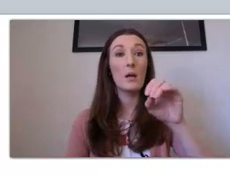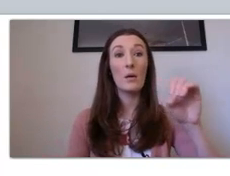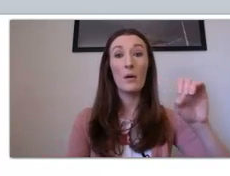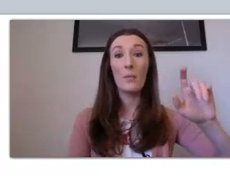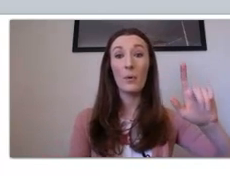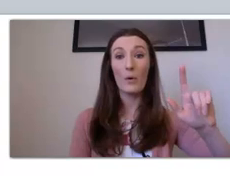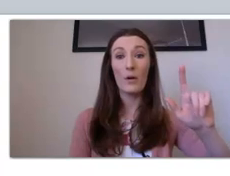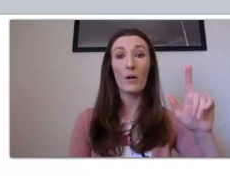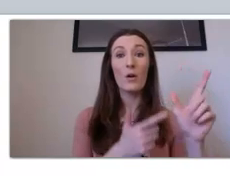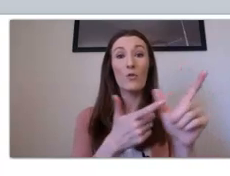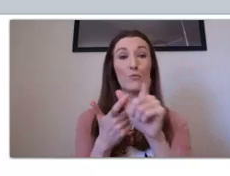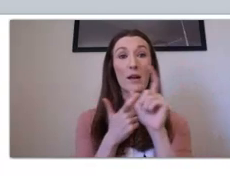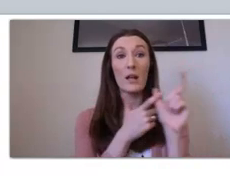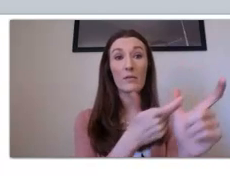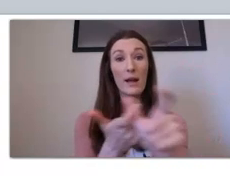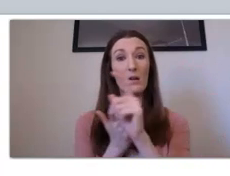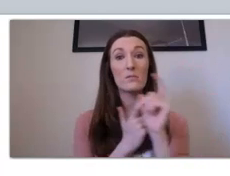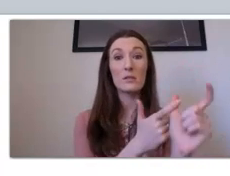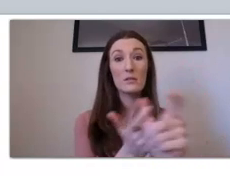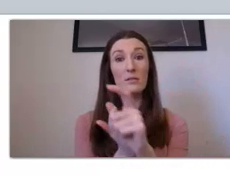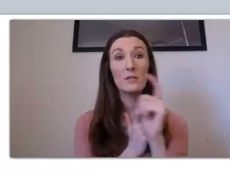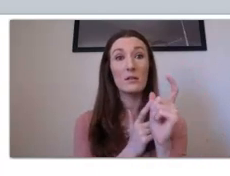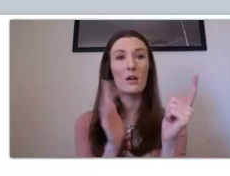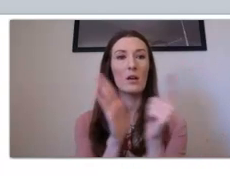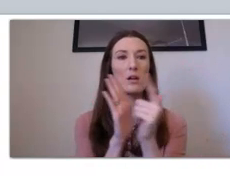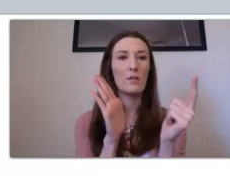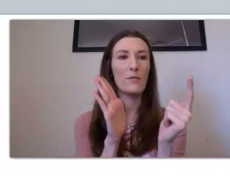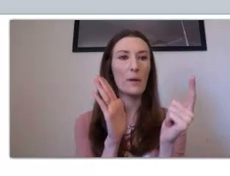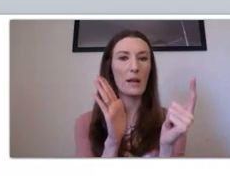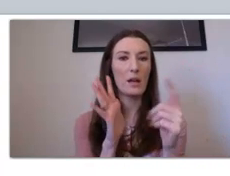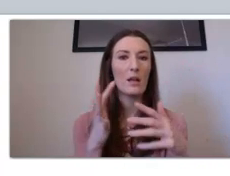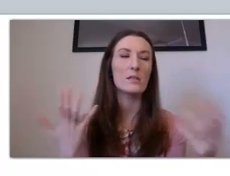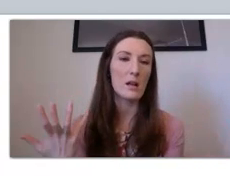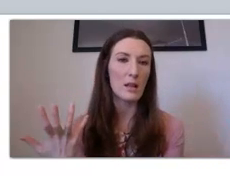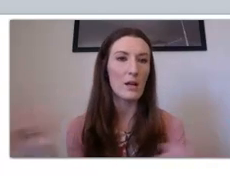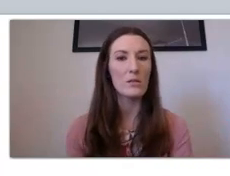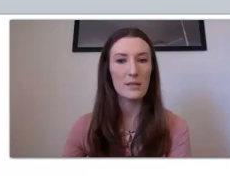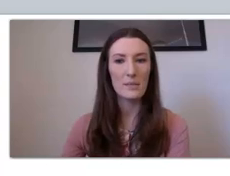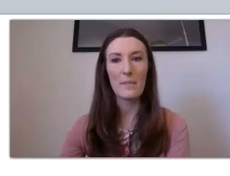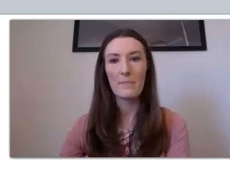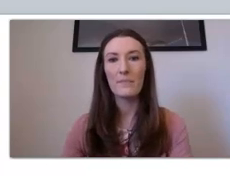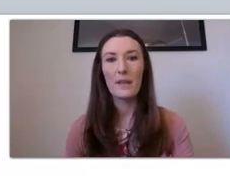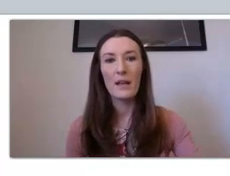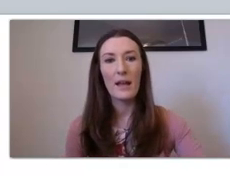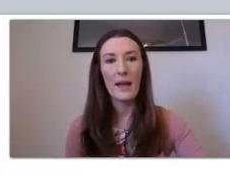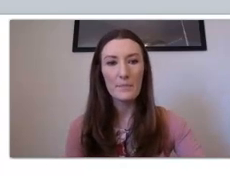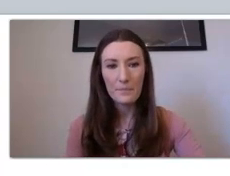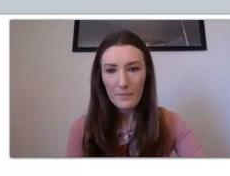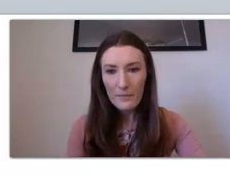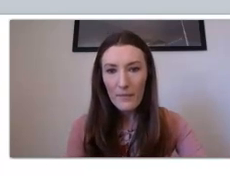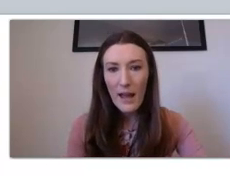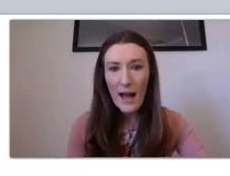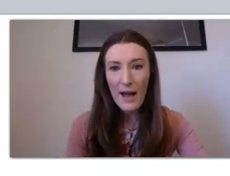swimming, pool, running around, forbidden. It's not illegal, same